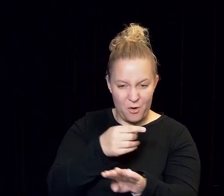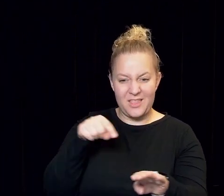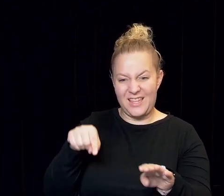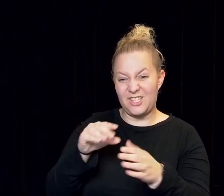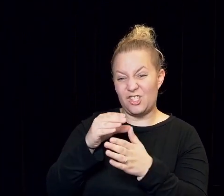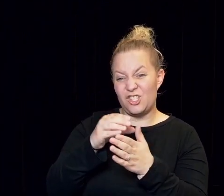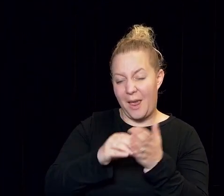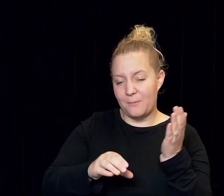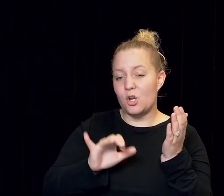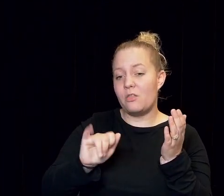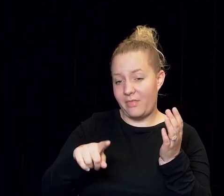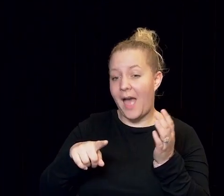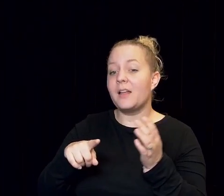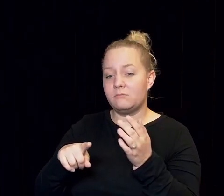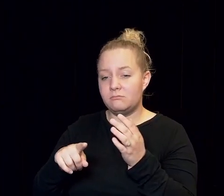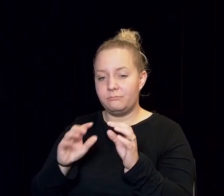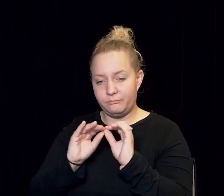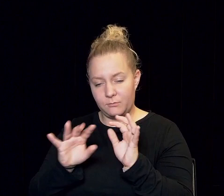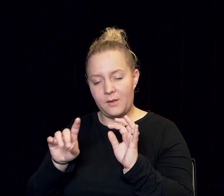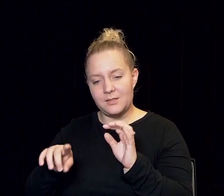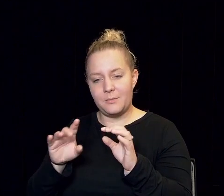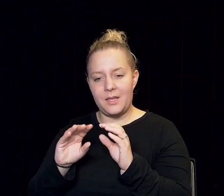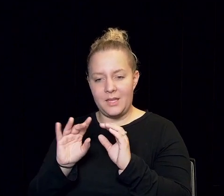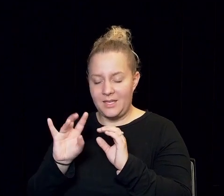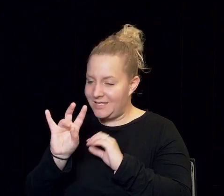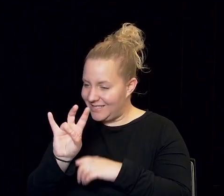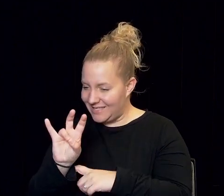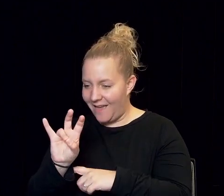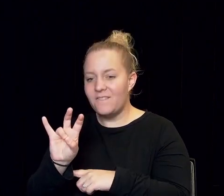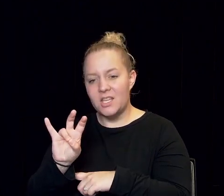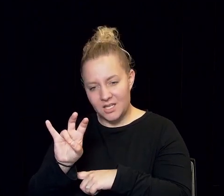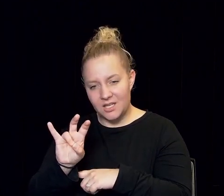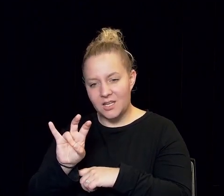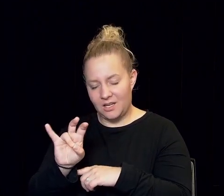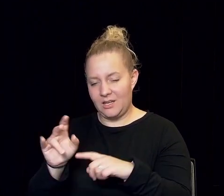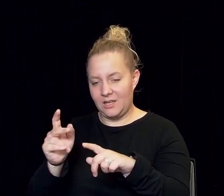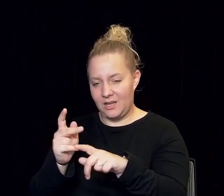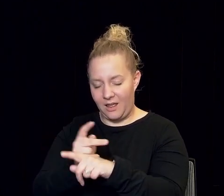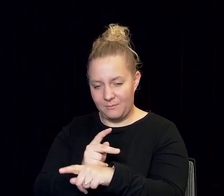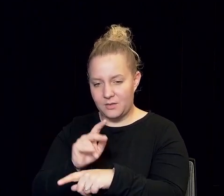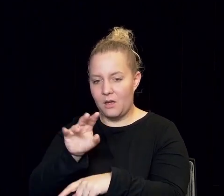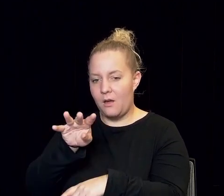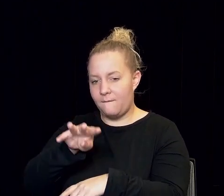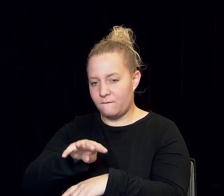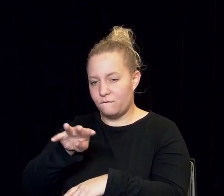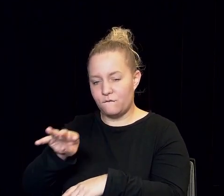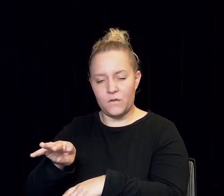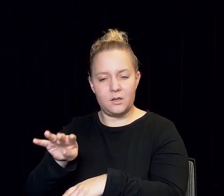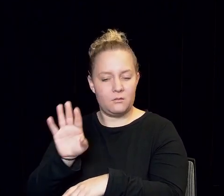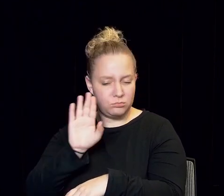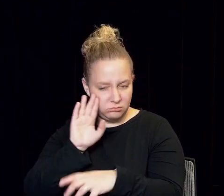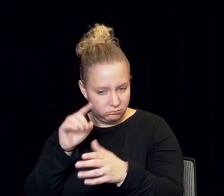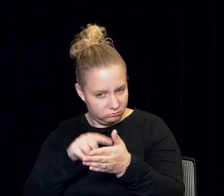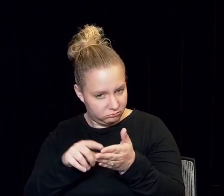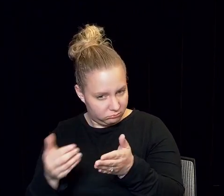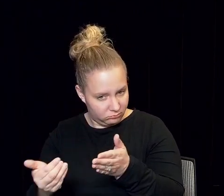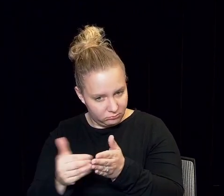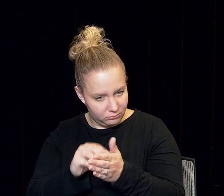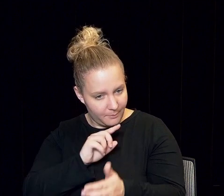then this would end up clearly having to be a 7, because 7 times 44, we can just triple check.